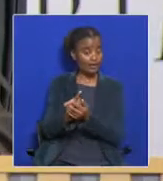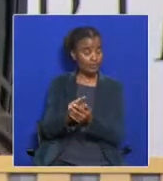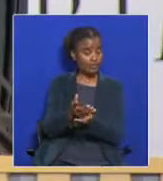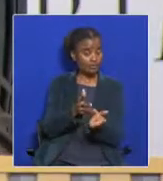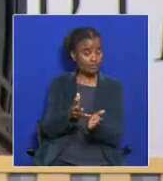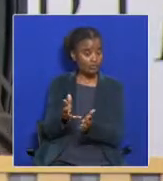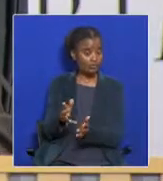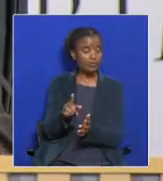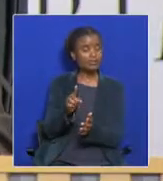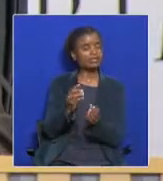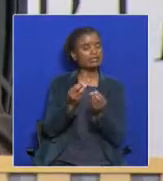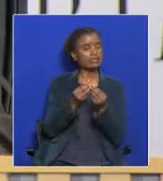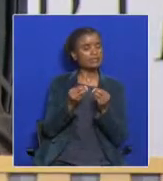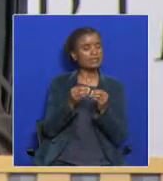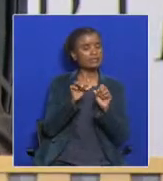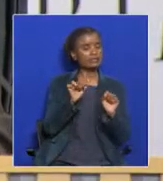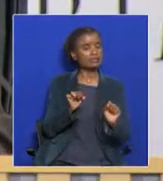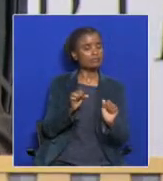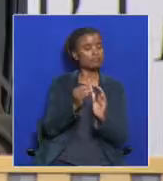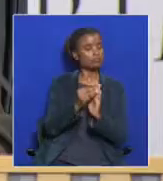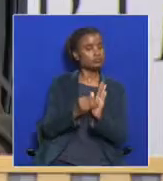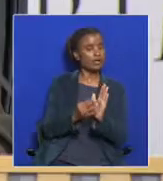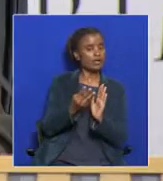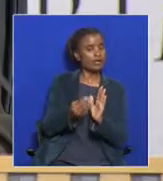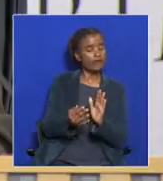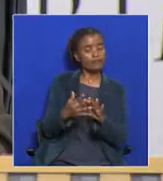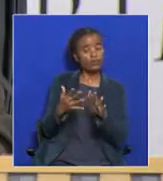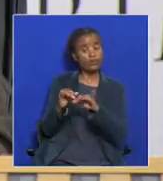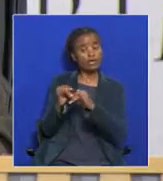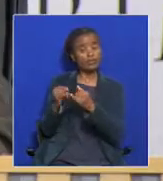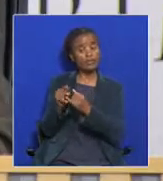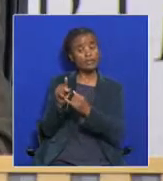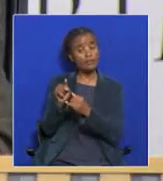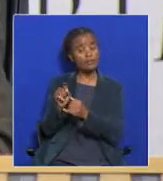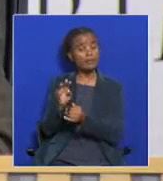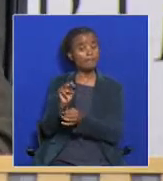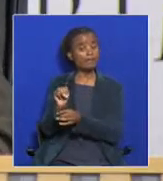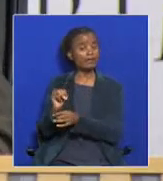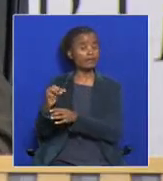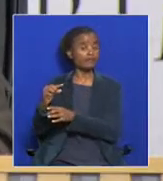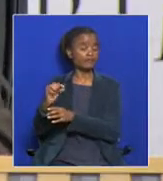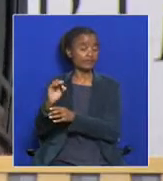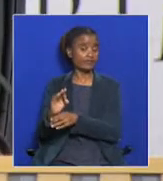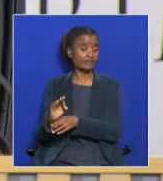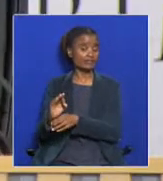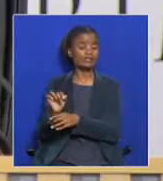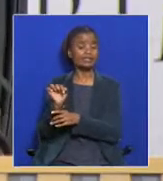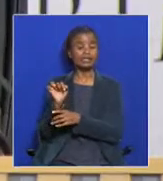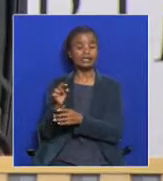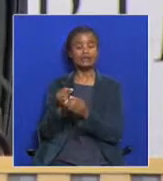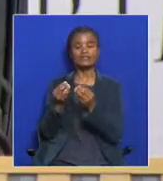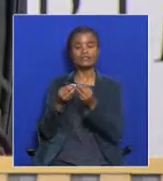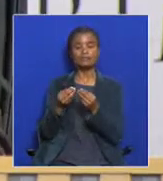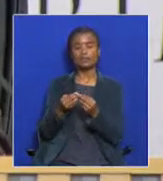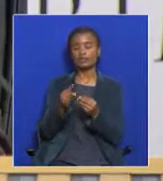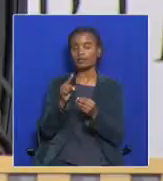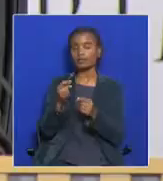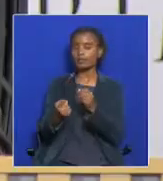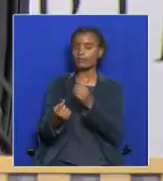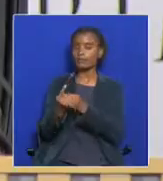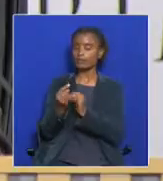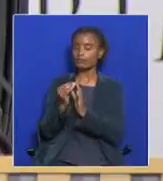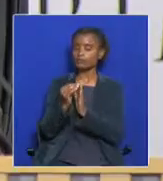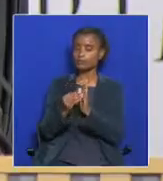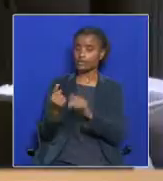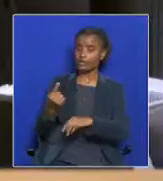Mega Freight must have some sort of record of what transpired on that day. Now, for today, to portray me to the country as though